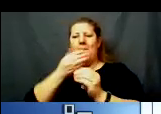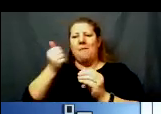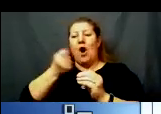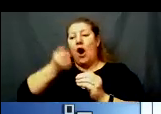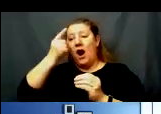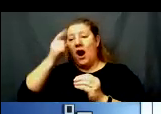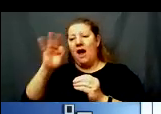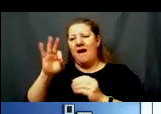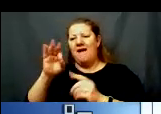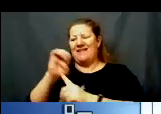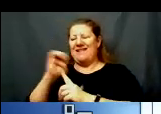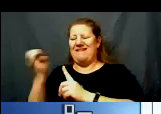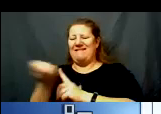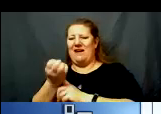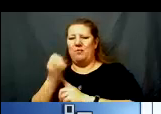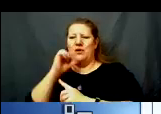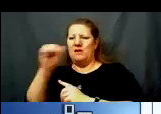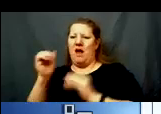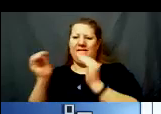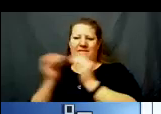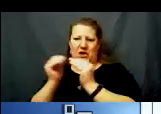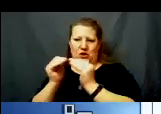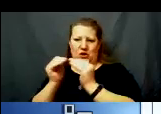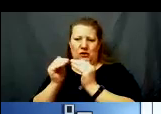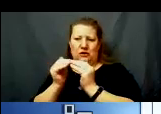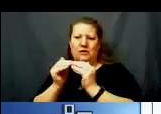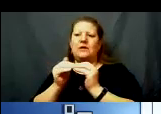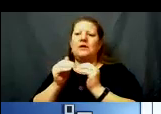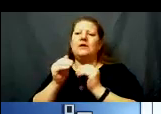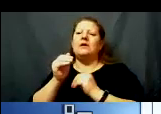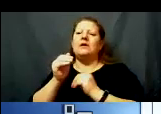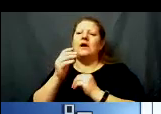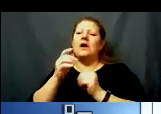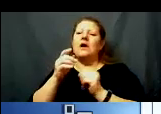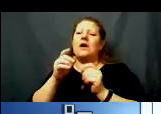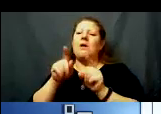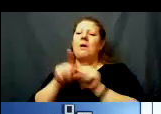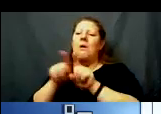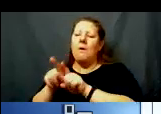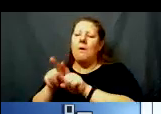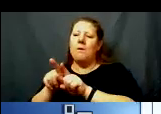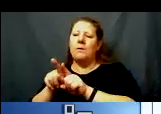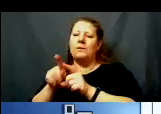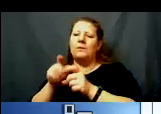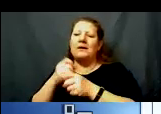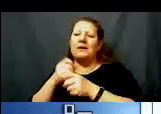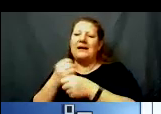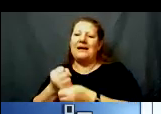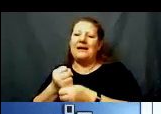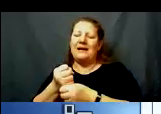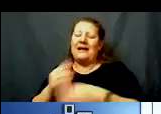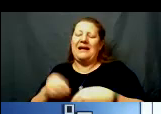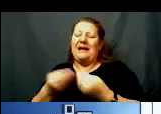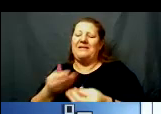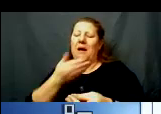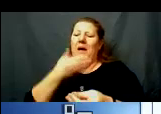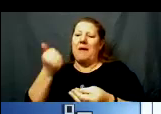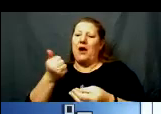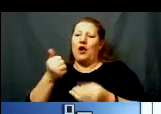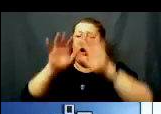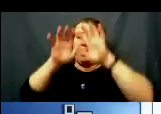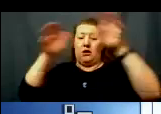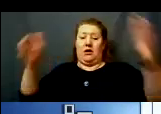of environmental injustice. With an eye also then, of course, to creating a much bigger tent of who can be involved in environmental